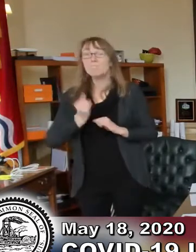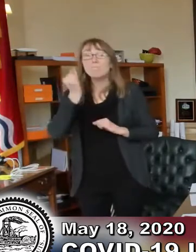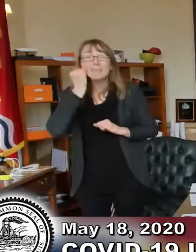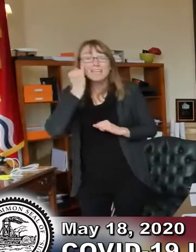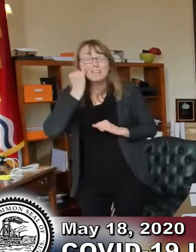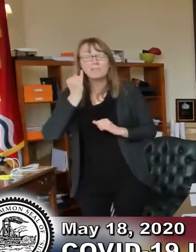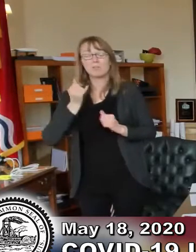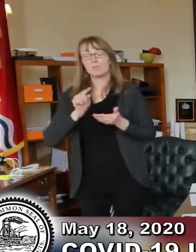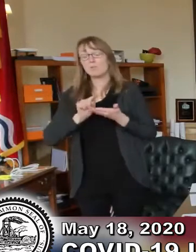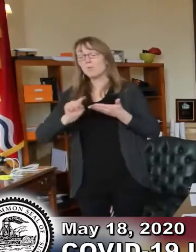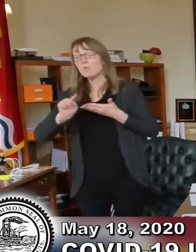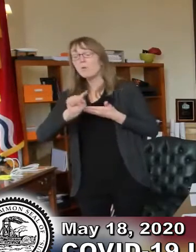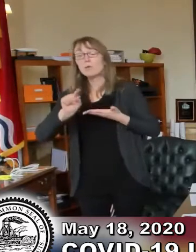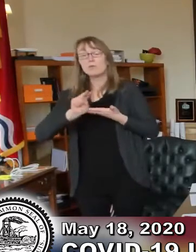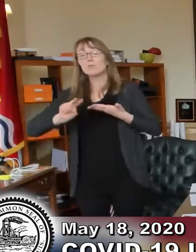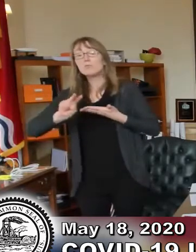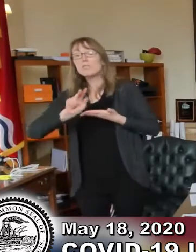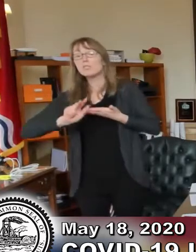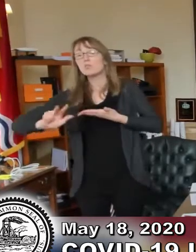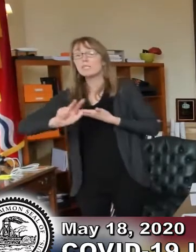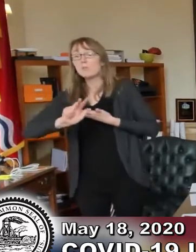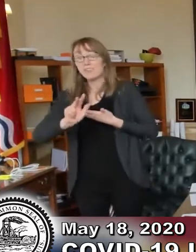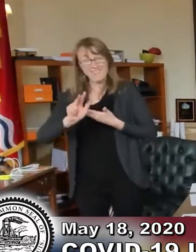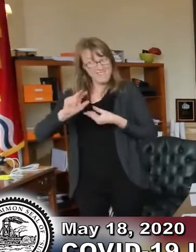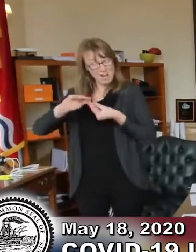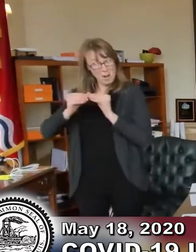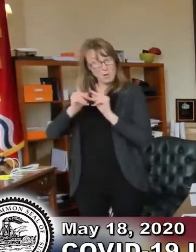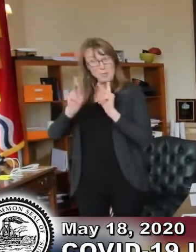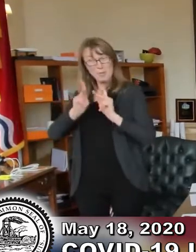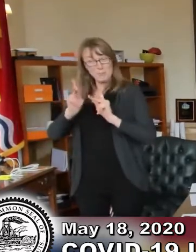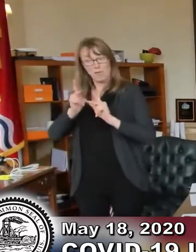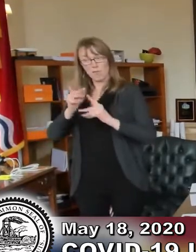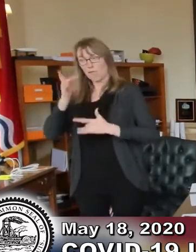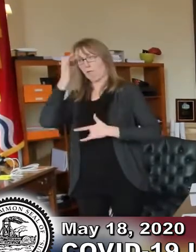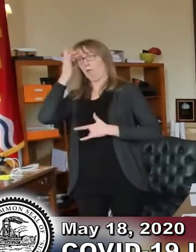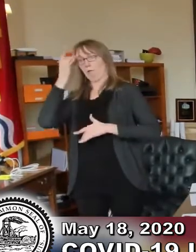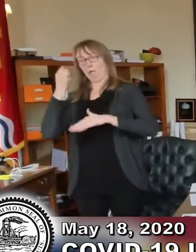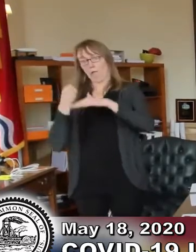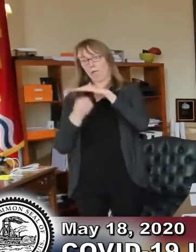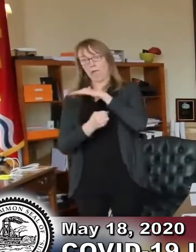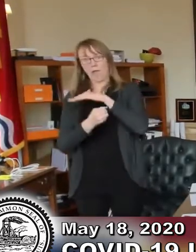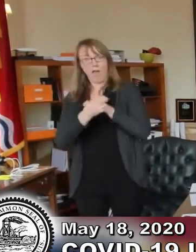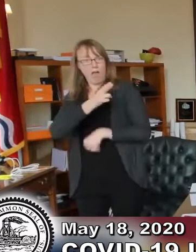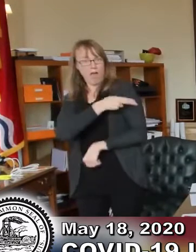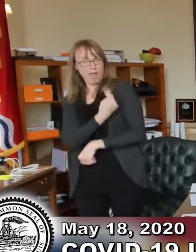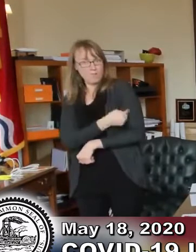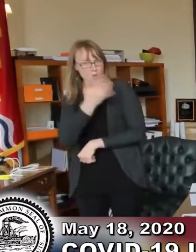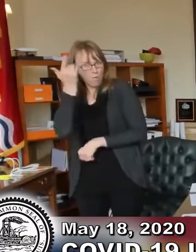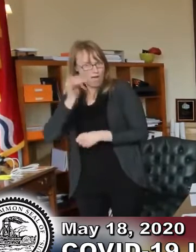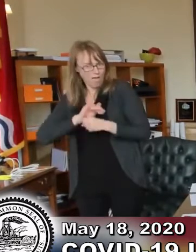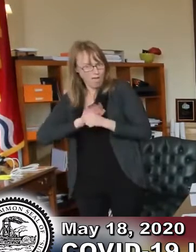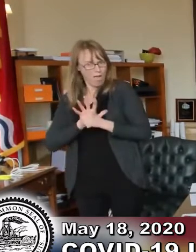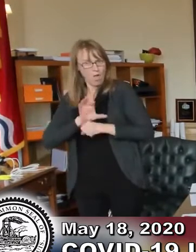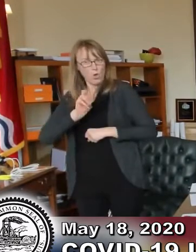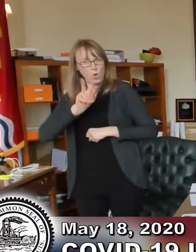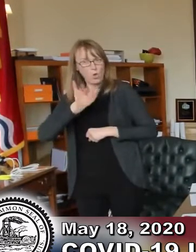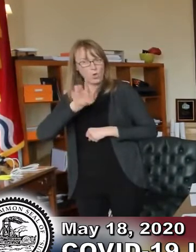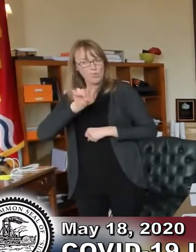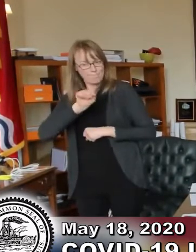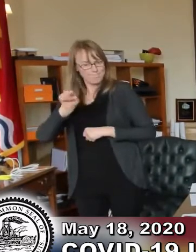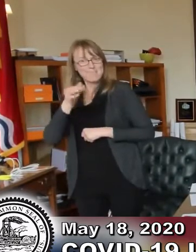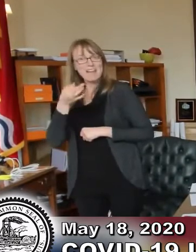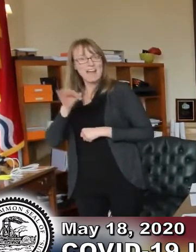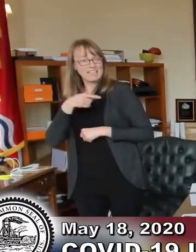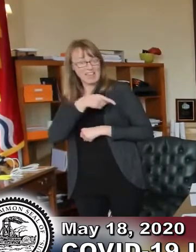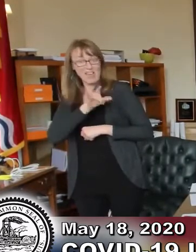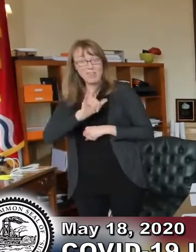3 weeks. We have time for 2 more questions. On the issue of the DMV and City Hall